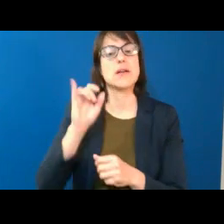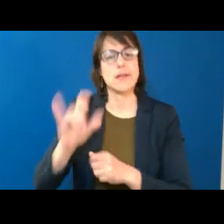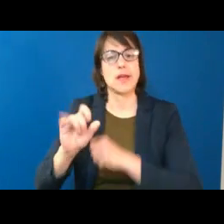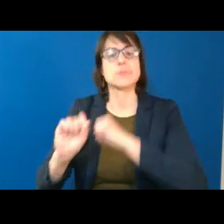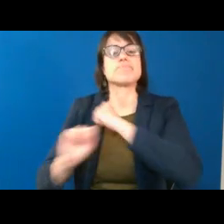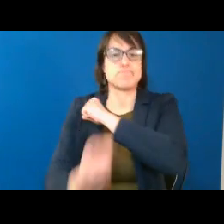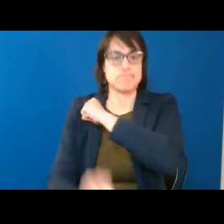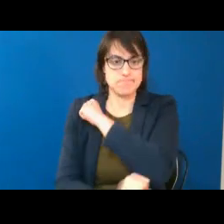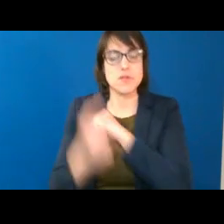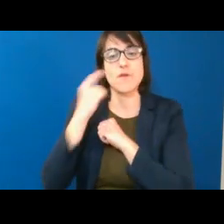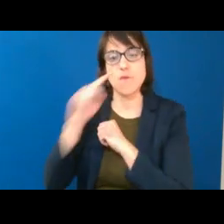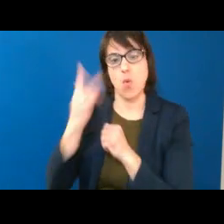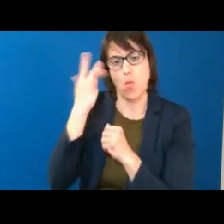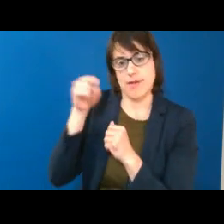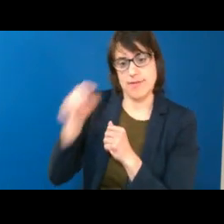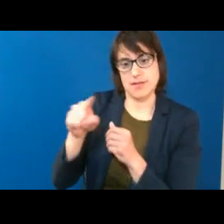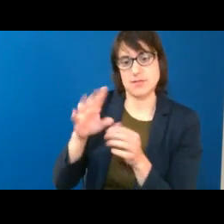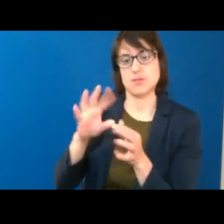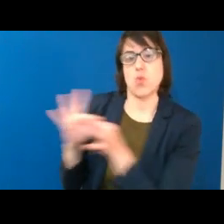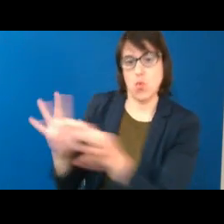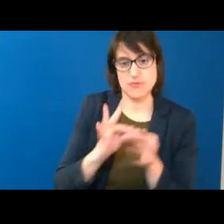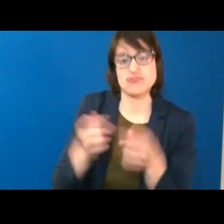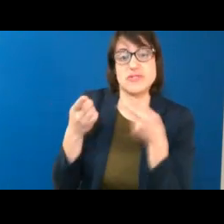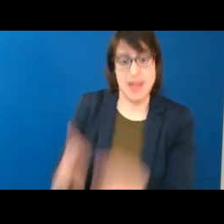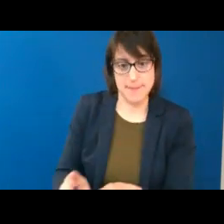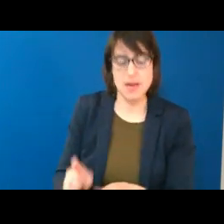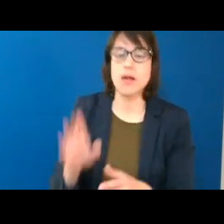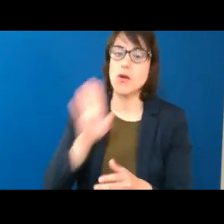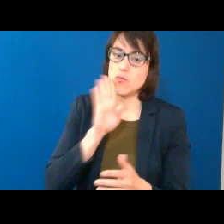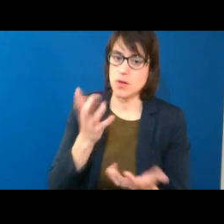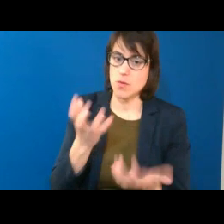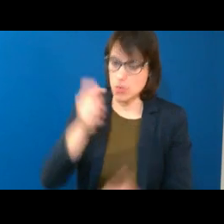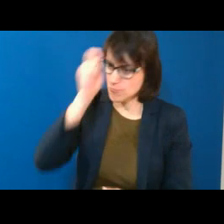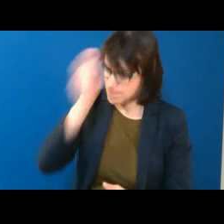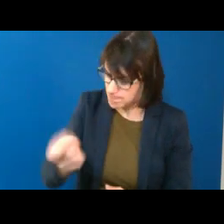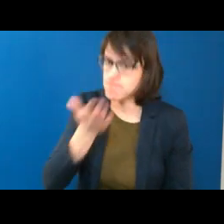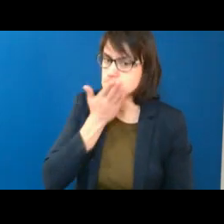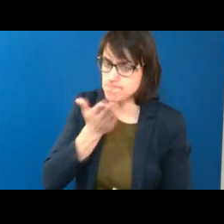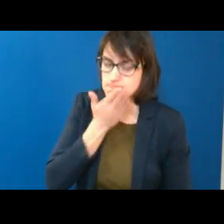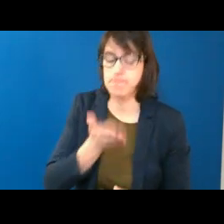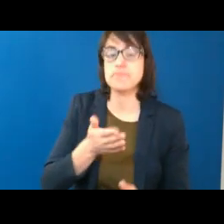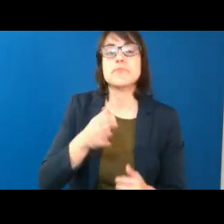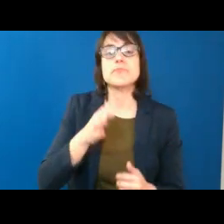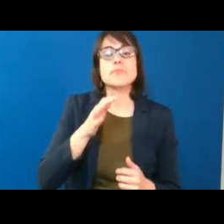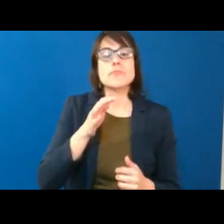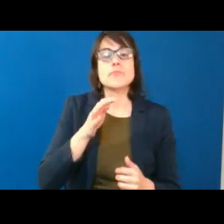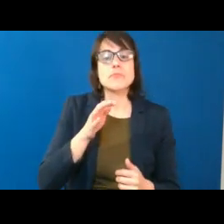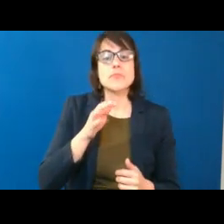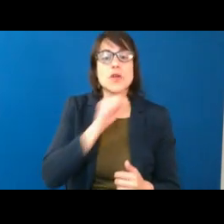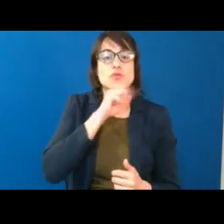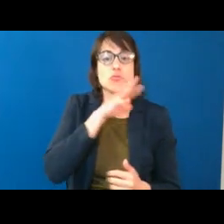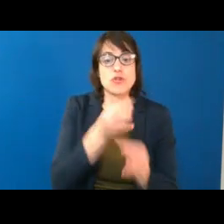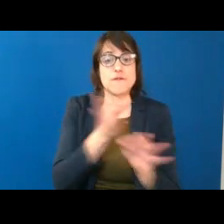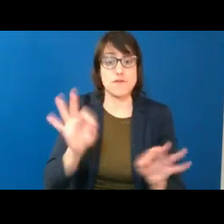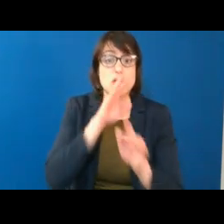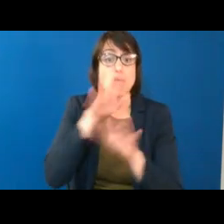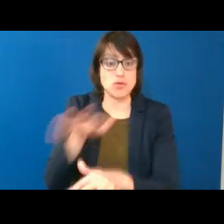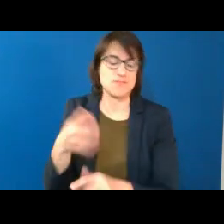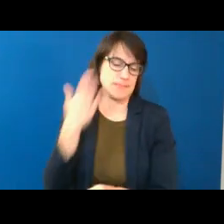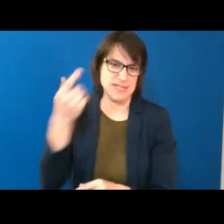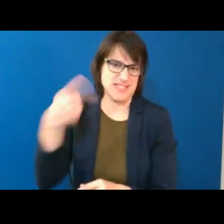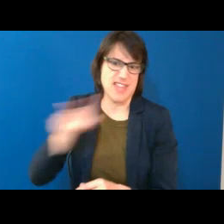And I really want to give a lot of recognition to Debris-Free Oceans, because they have been really laying the groundwork and working within the